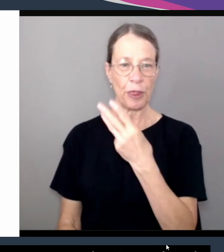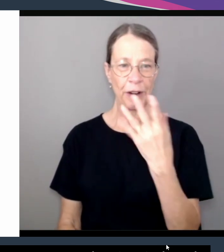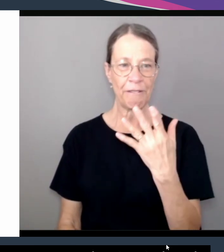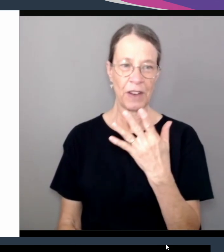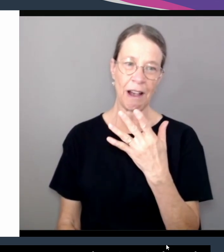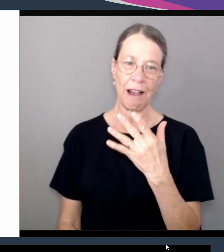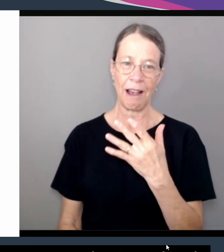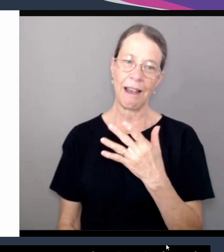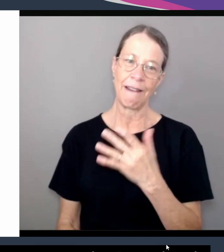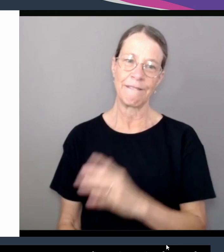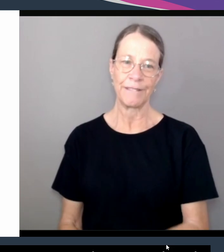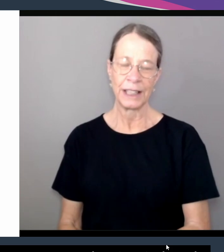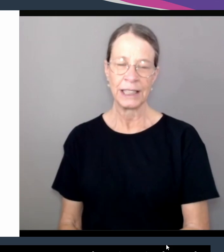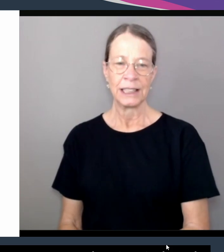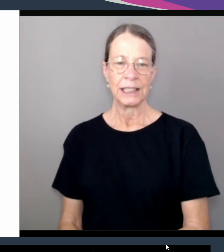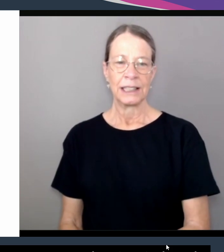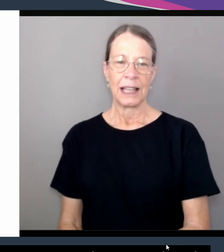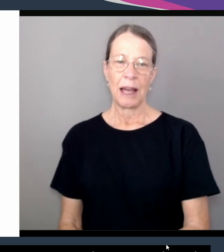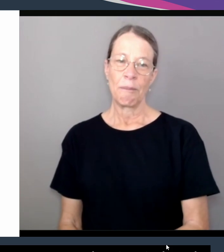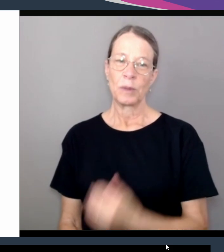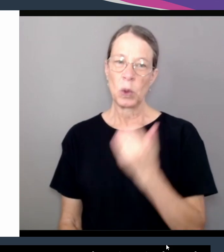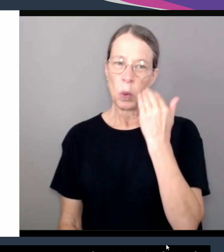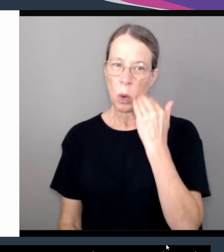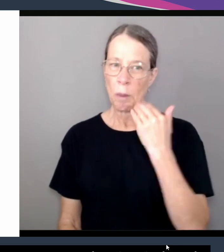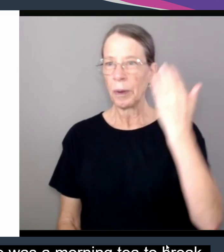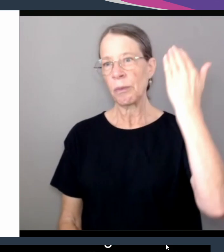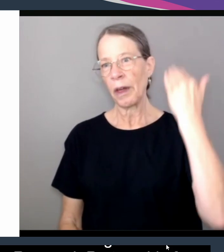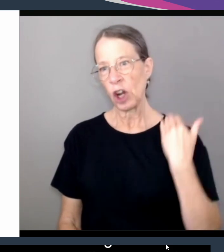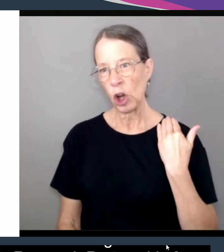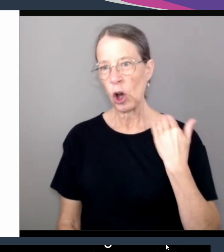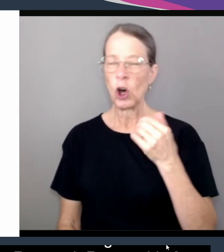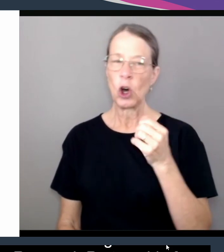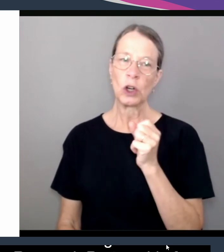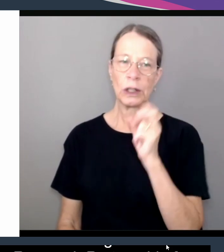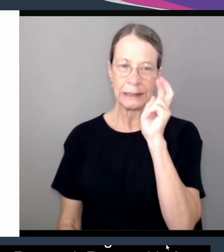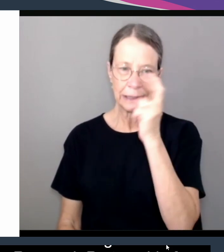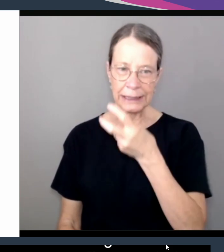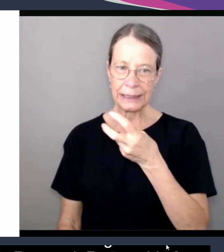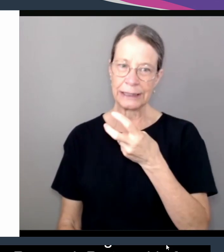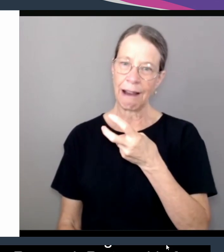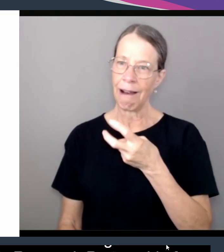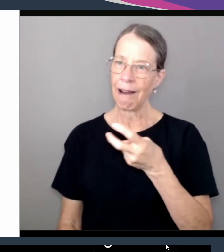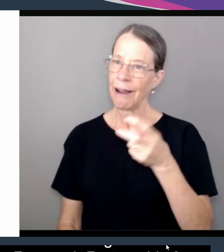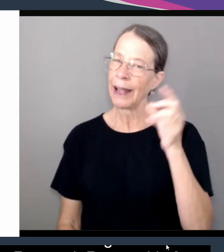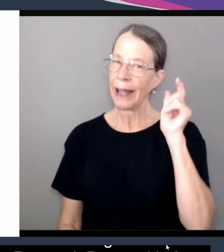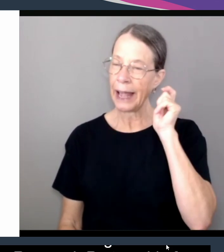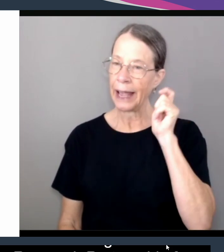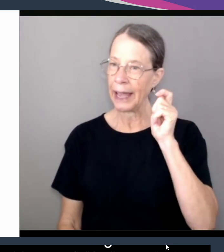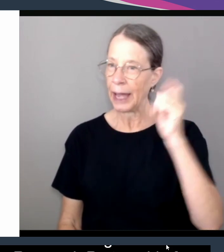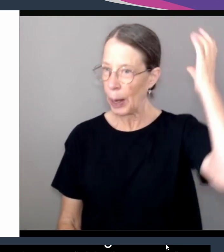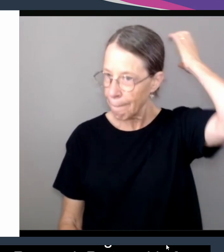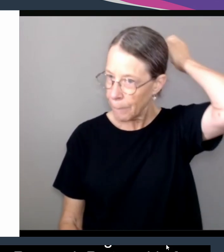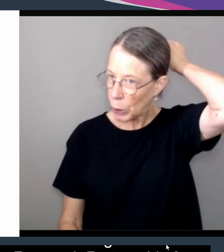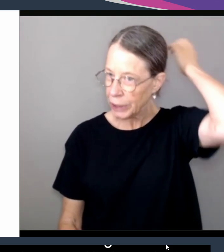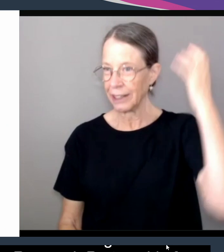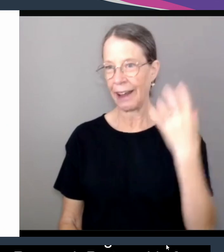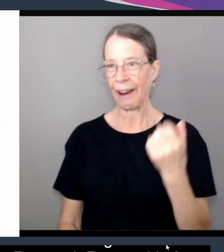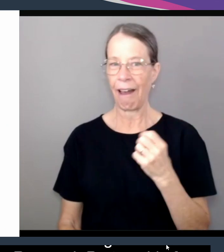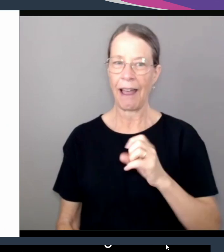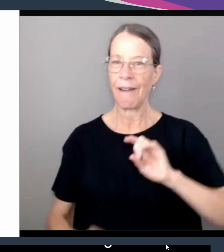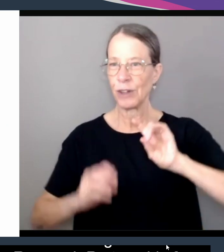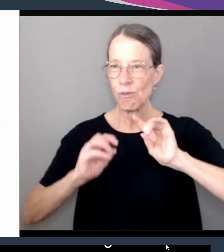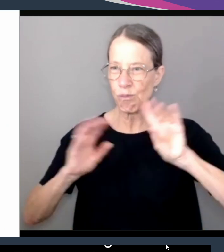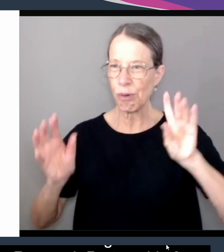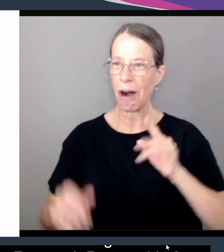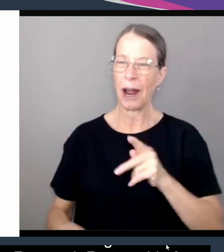with long, dark hair that's in a ponytail, and I'm wearing a bright blue suit, very bright, with a white